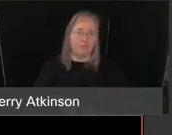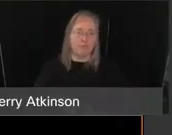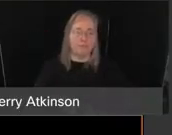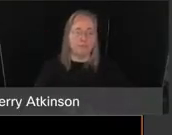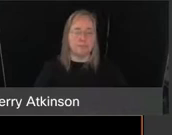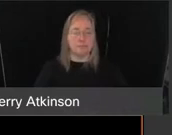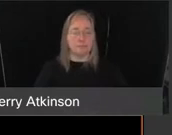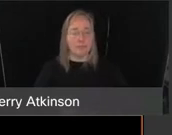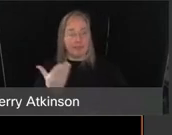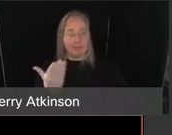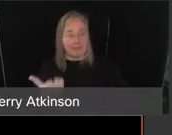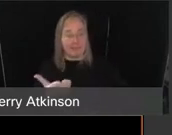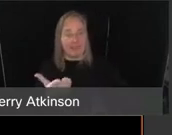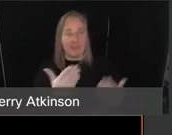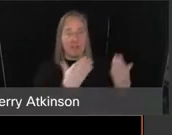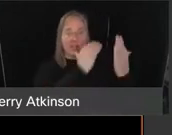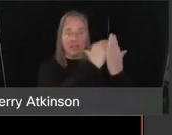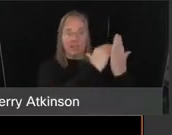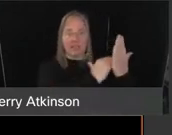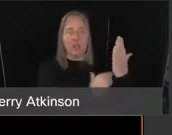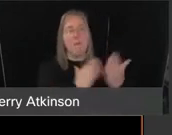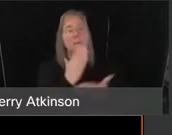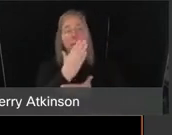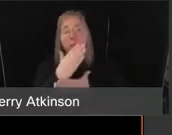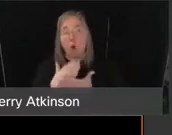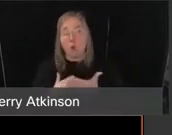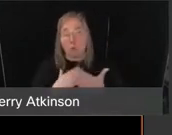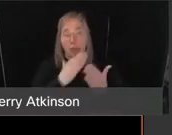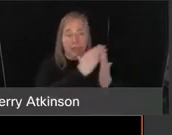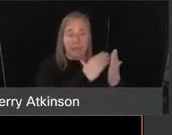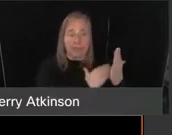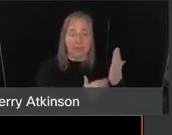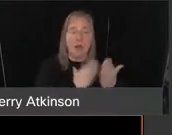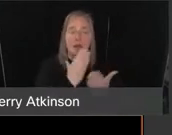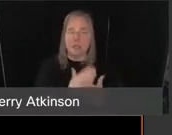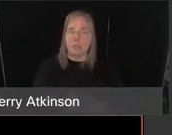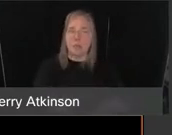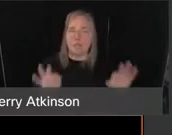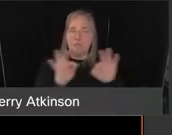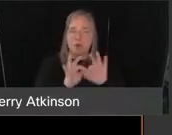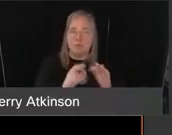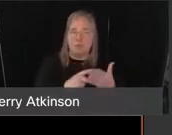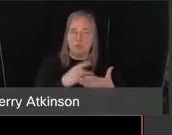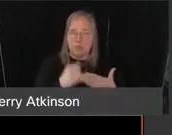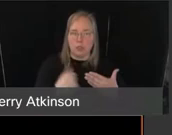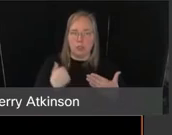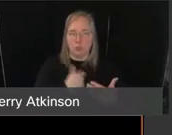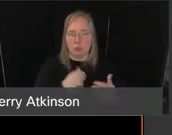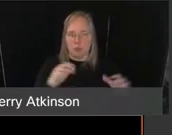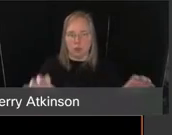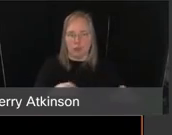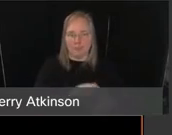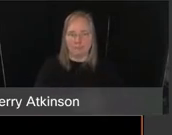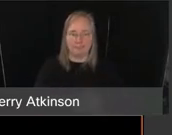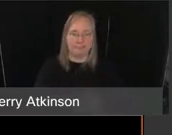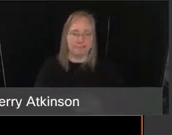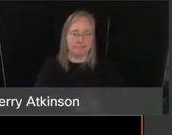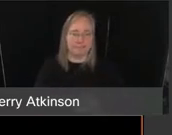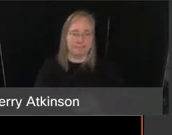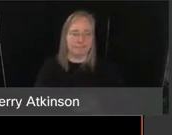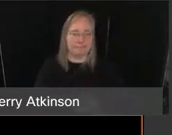And this is a list of, partial list of some of the critical projects we're involved in.